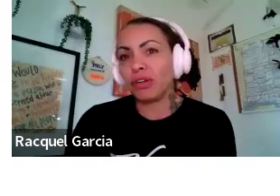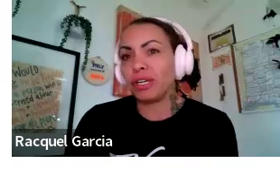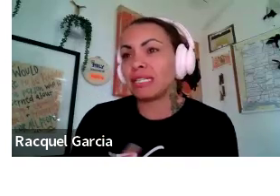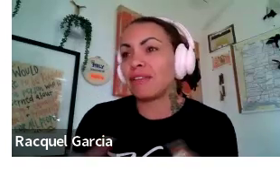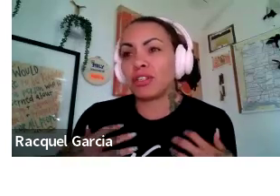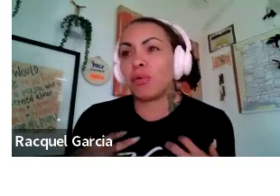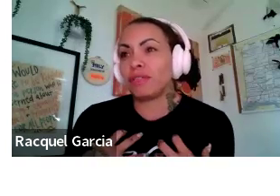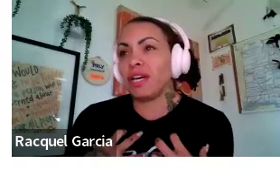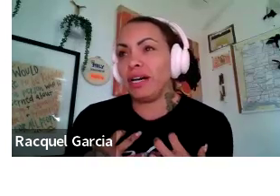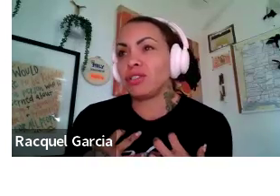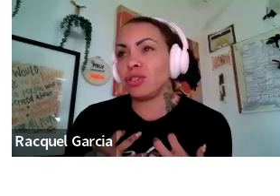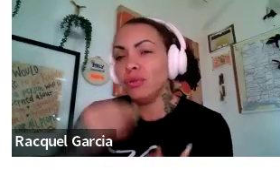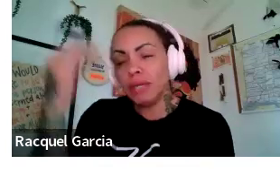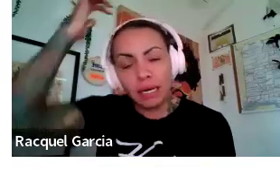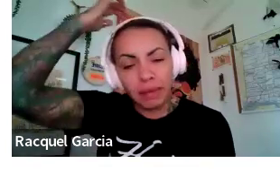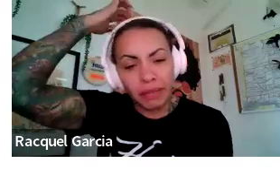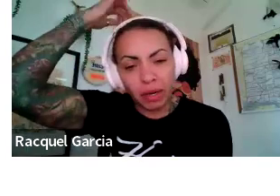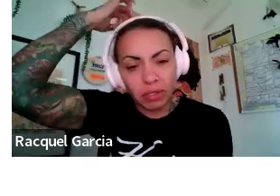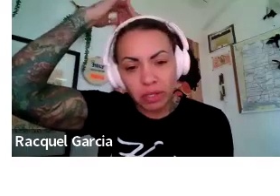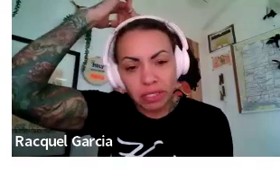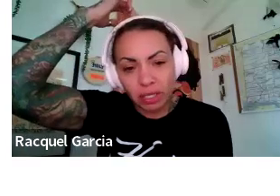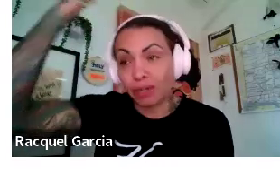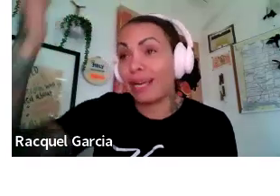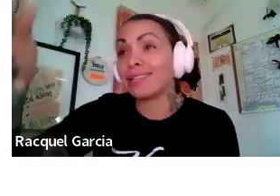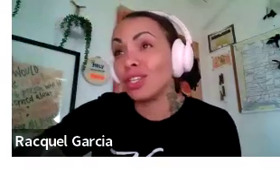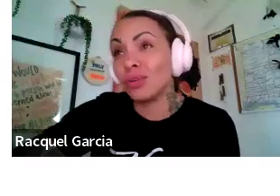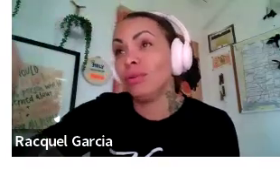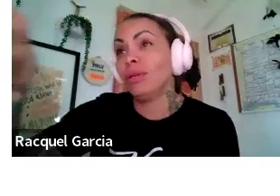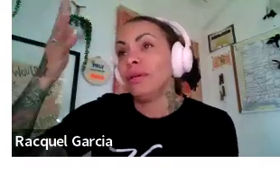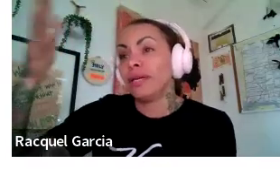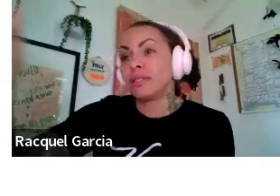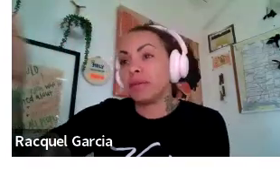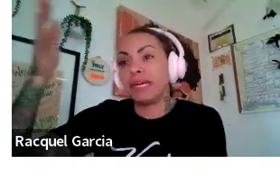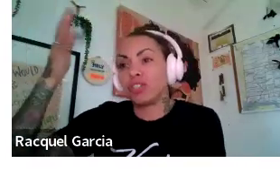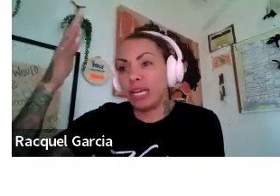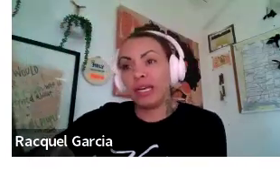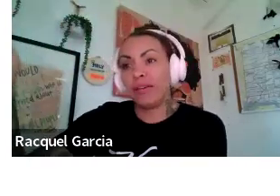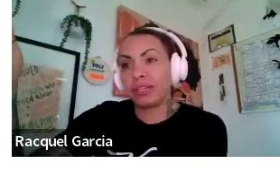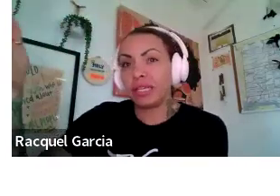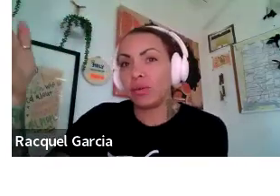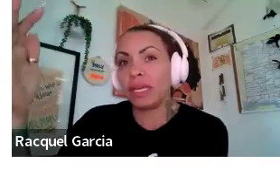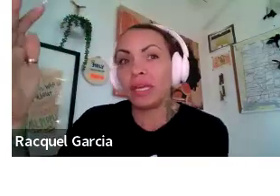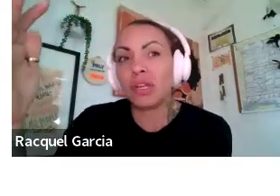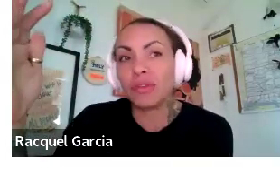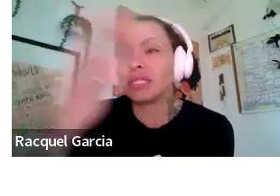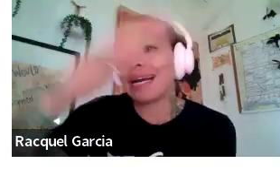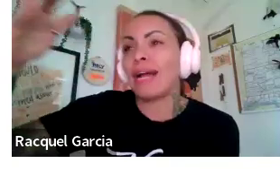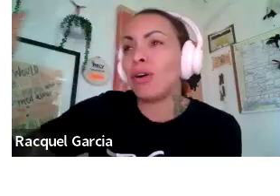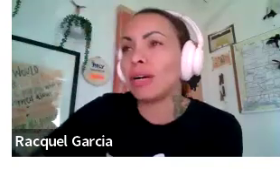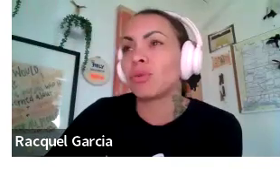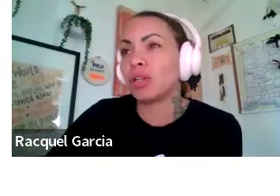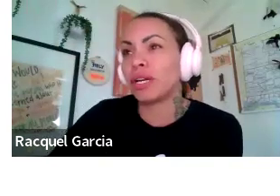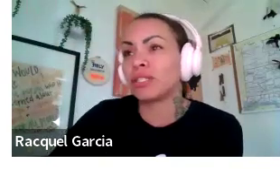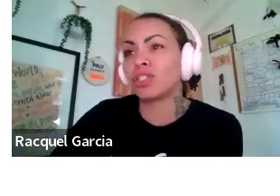makes me feel good because it feels supportive to us too, and then also to the state of Colorado and to you and to the BHA and everything that we, you know, the